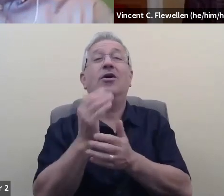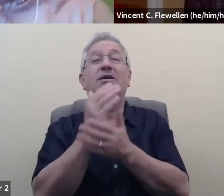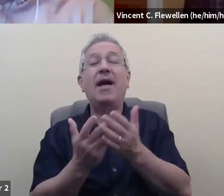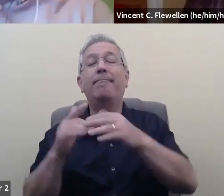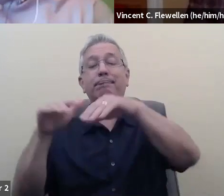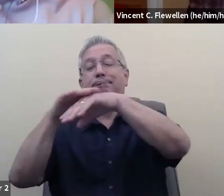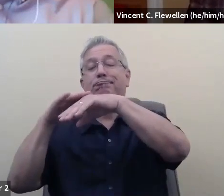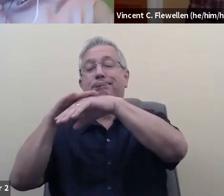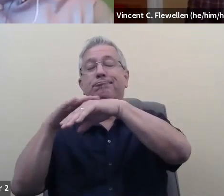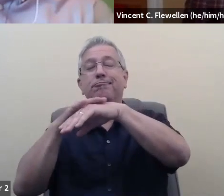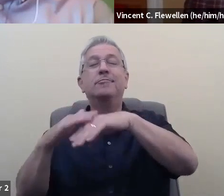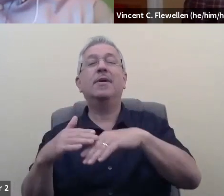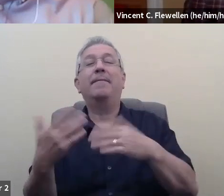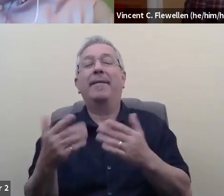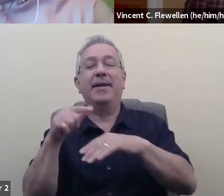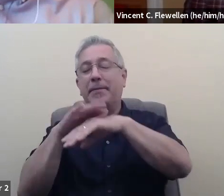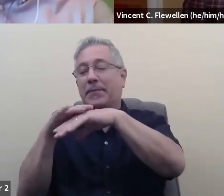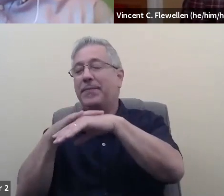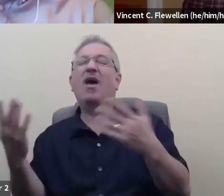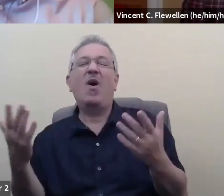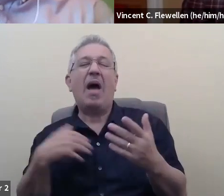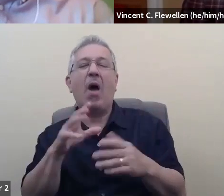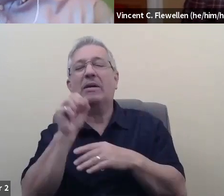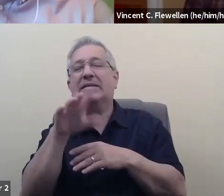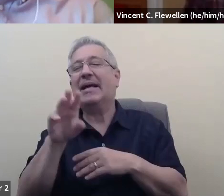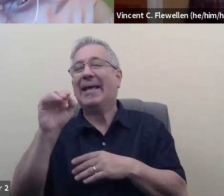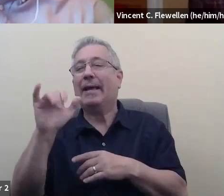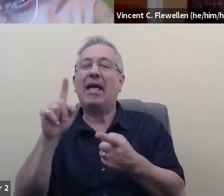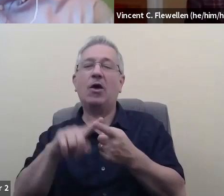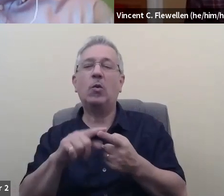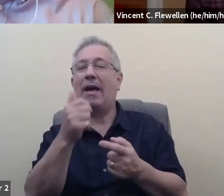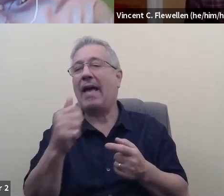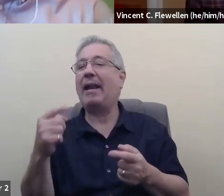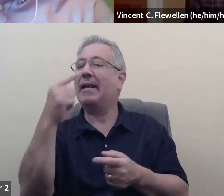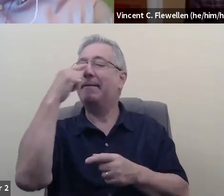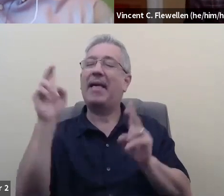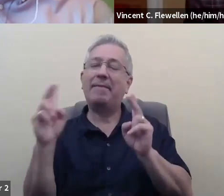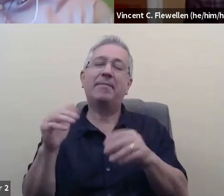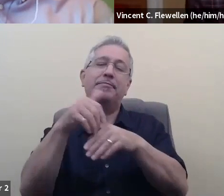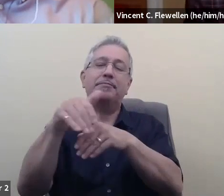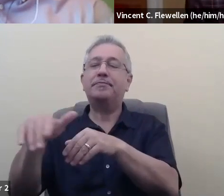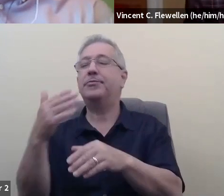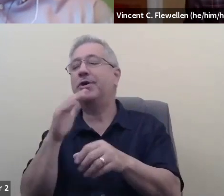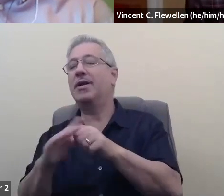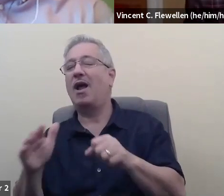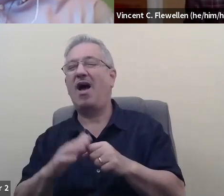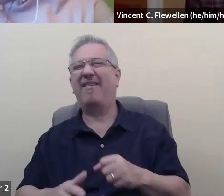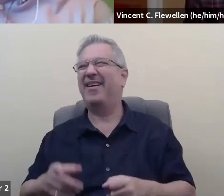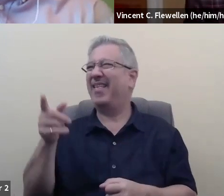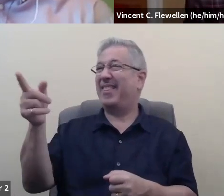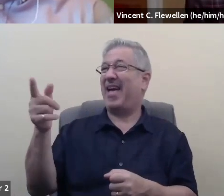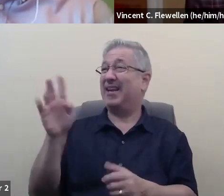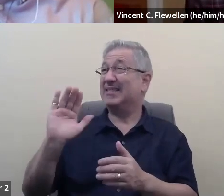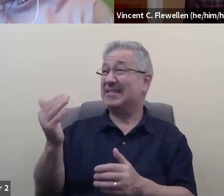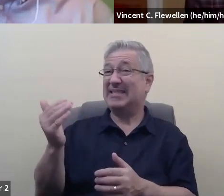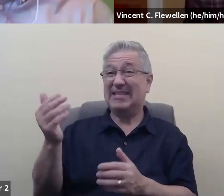let me email all the folks that are, Black that I need to just check them, but you don't have a relationship with them, it doesn't come off as authentic. And so that's the thing